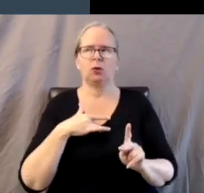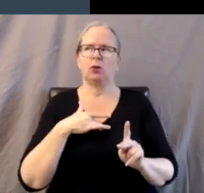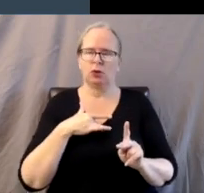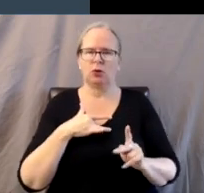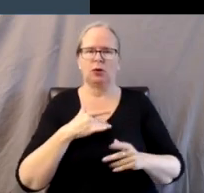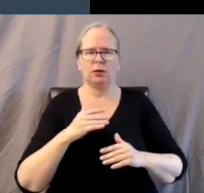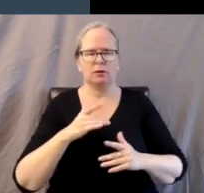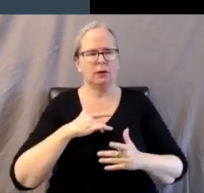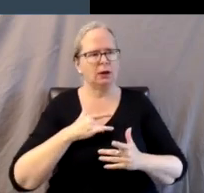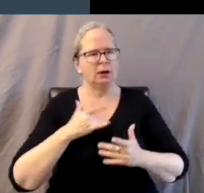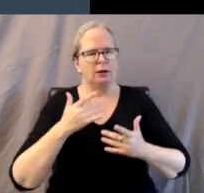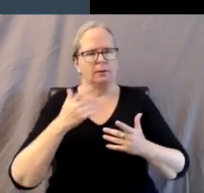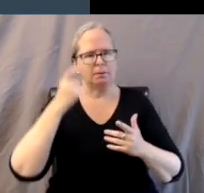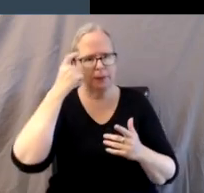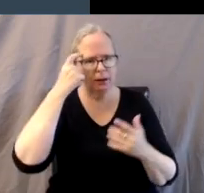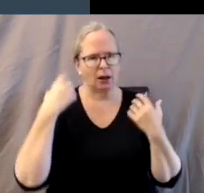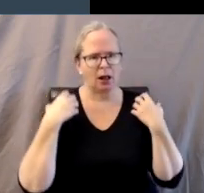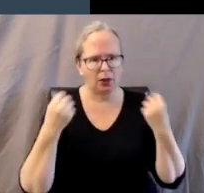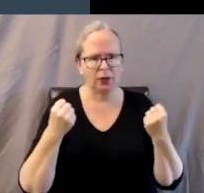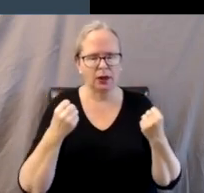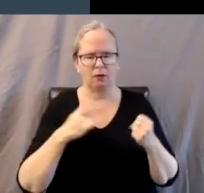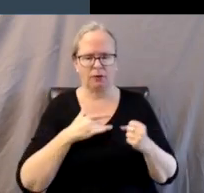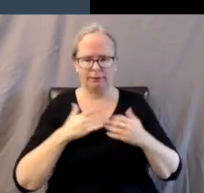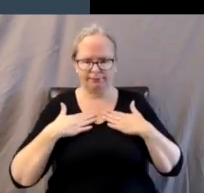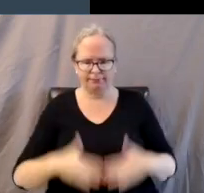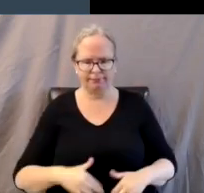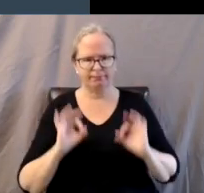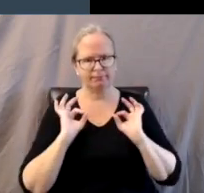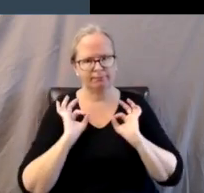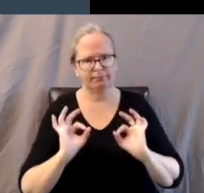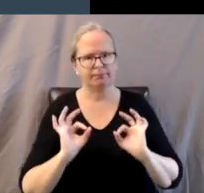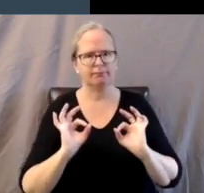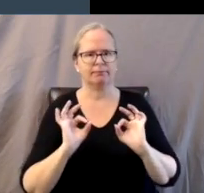So human rights and the dignity of well-being.